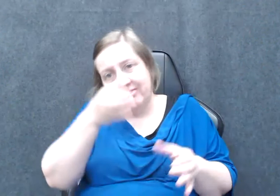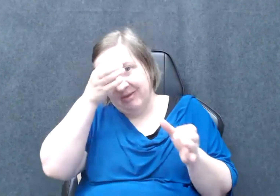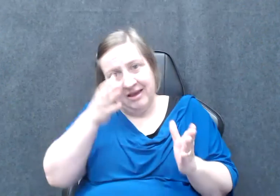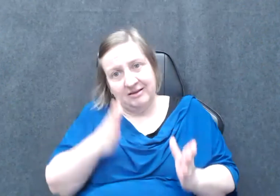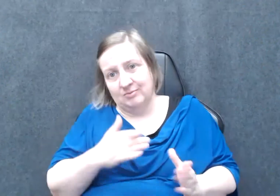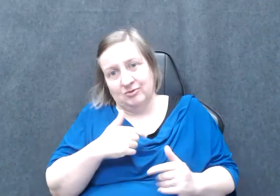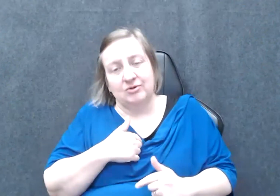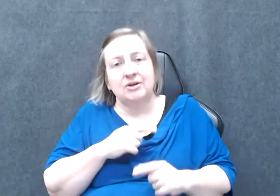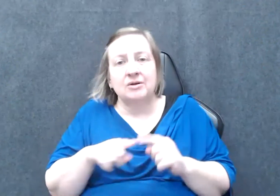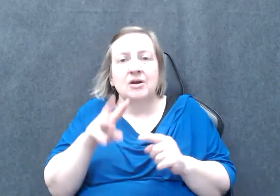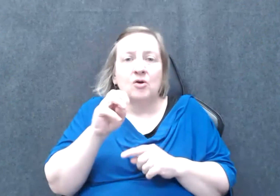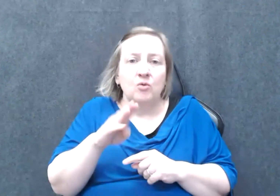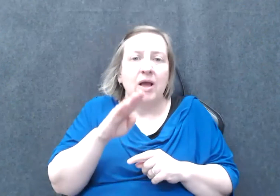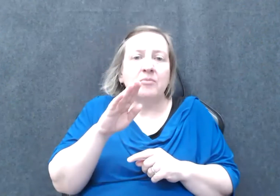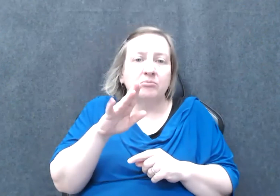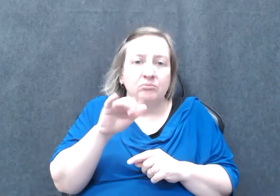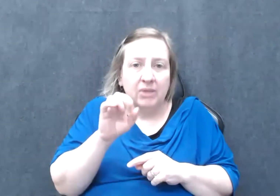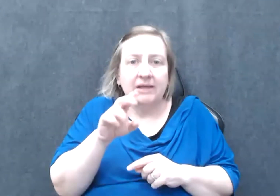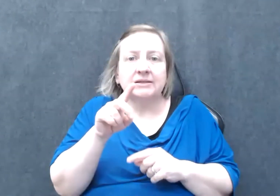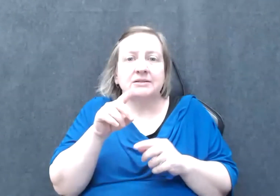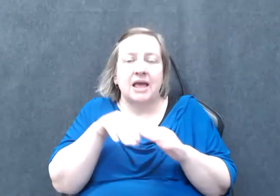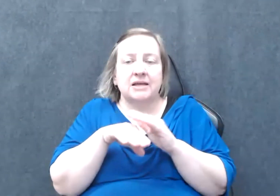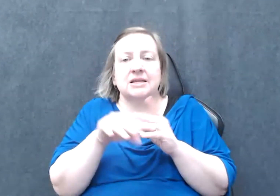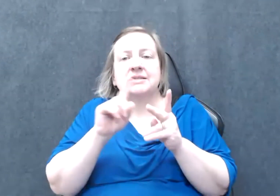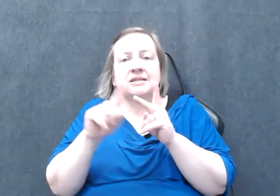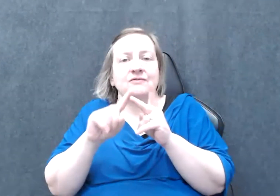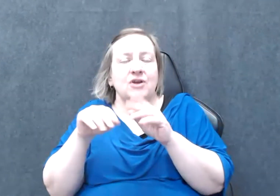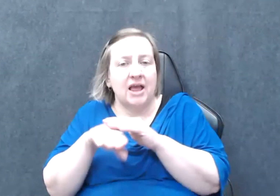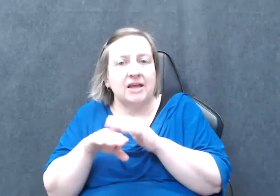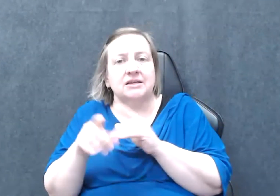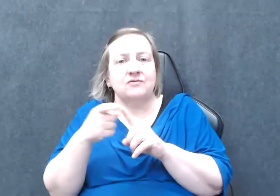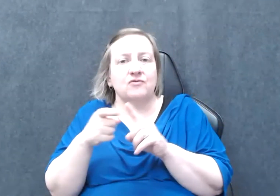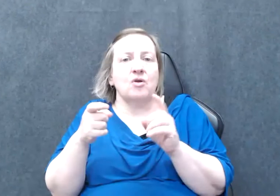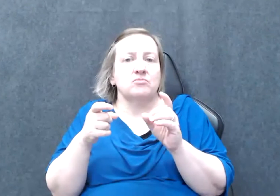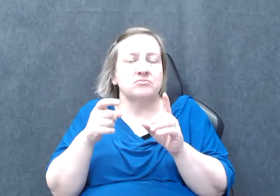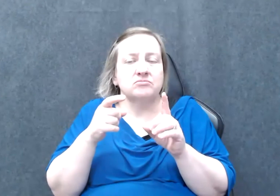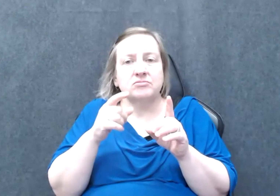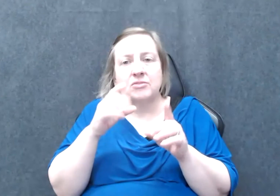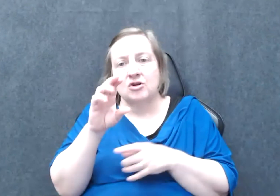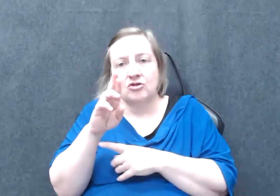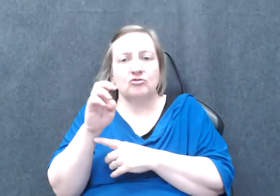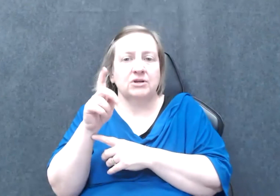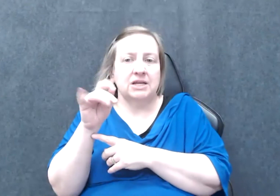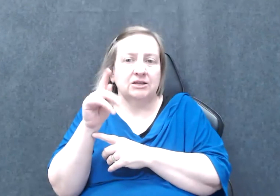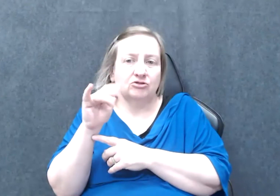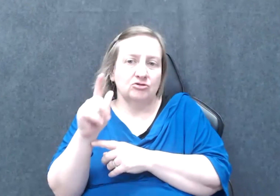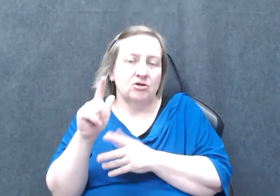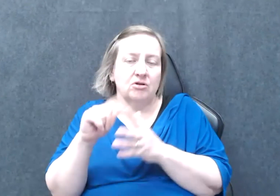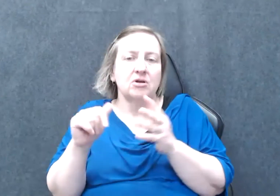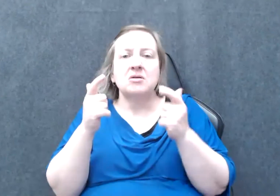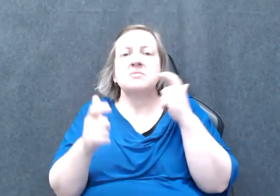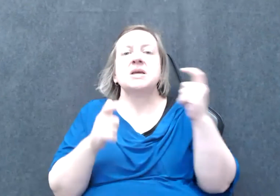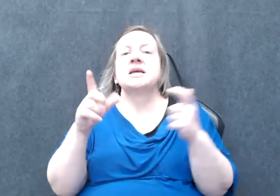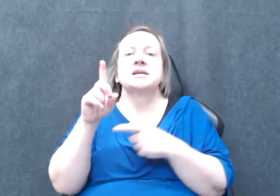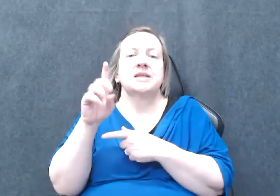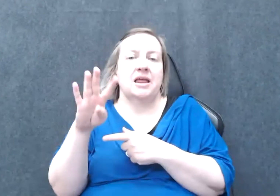web-based access, you know, different access based on credentialing. And so you have this big database. I definitely